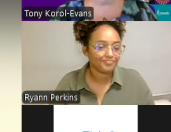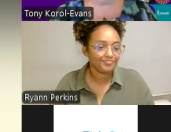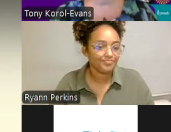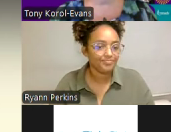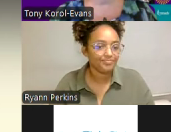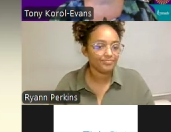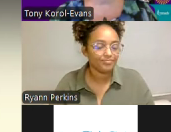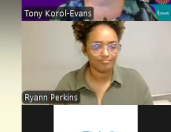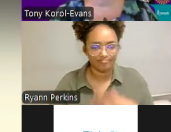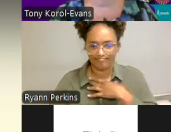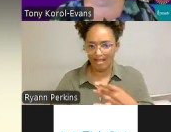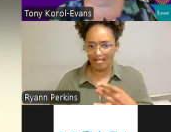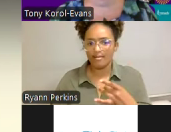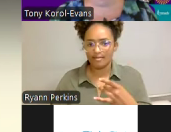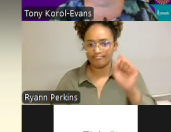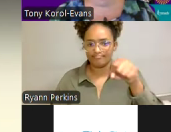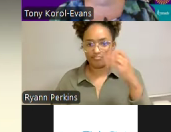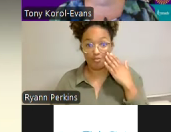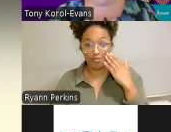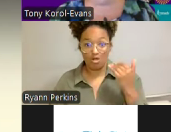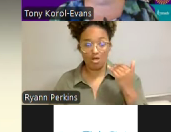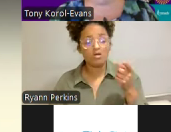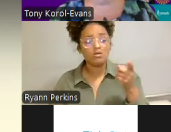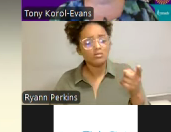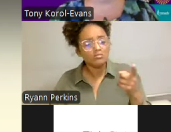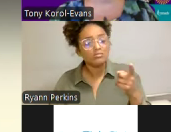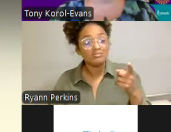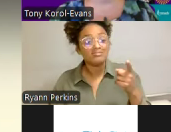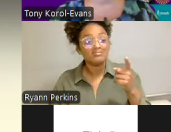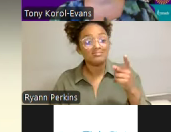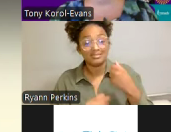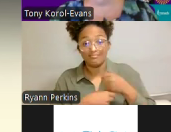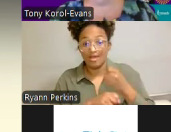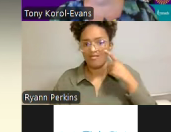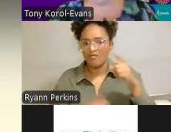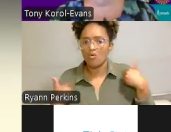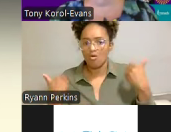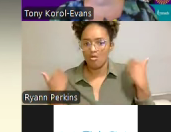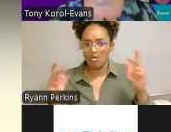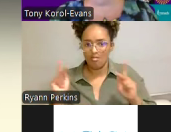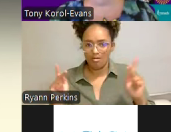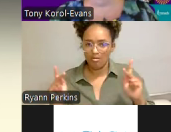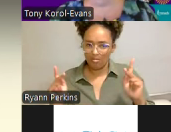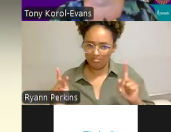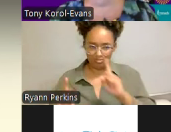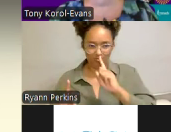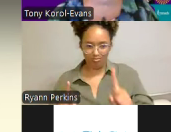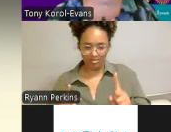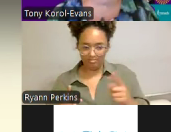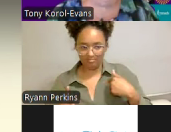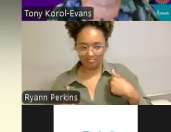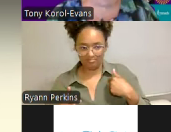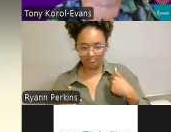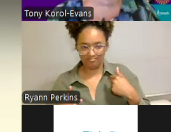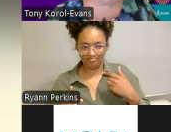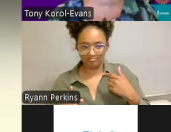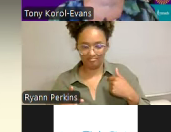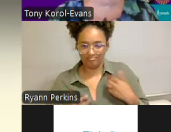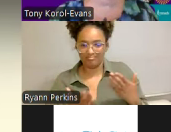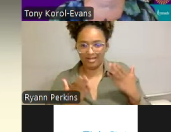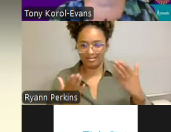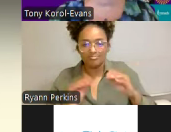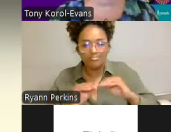towards younger people, it really gives you some clear-cut examples that you can use, that you can see